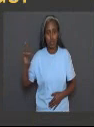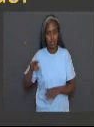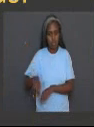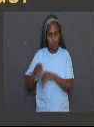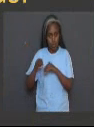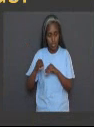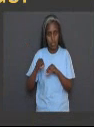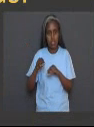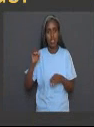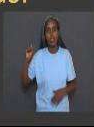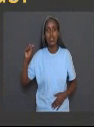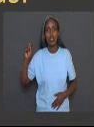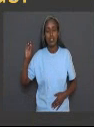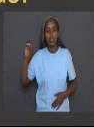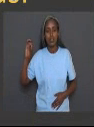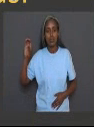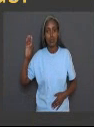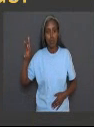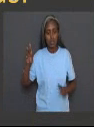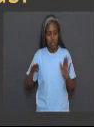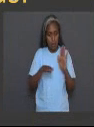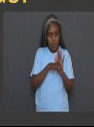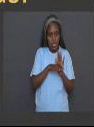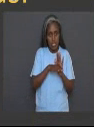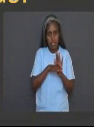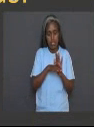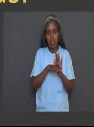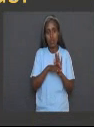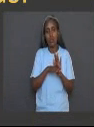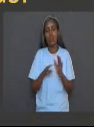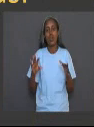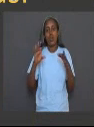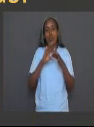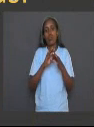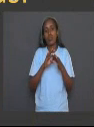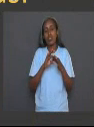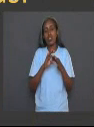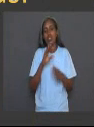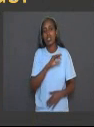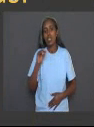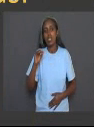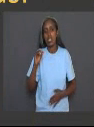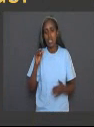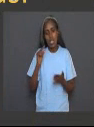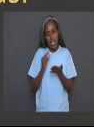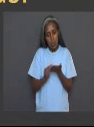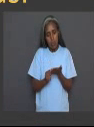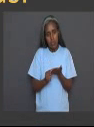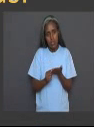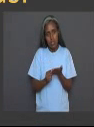stock represents an ownership or equity stake in a corporation.